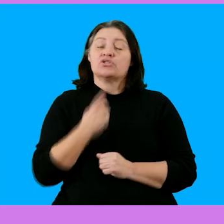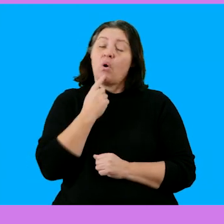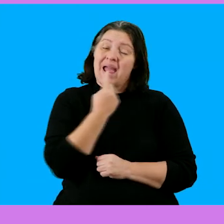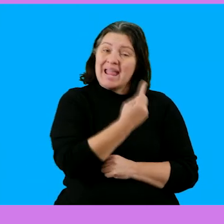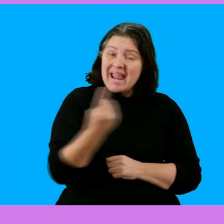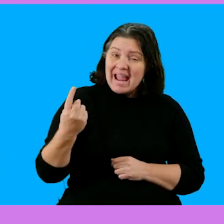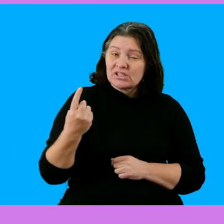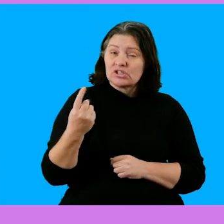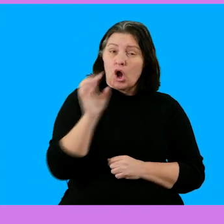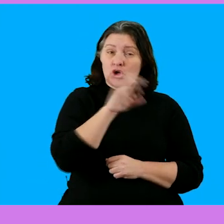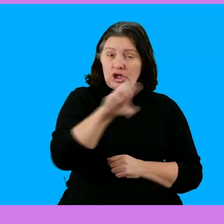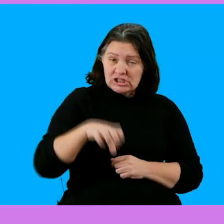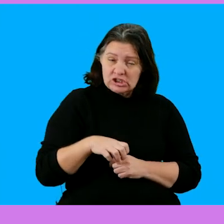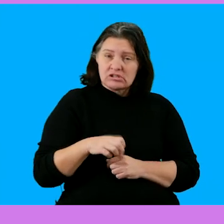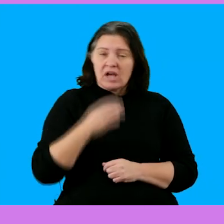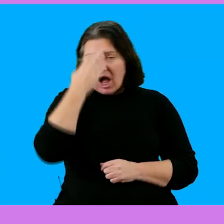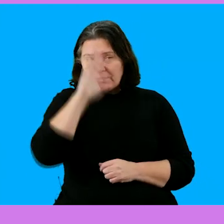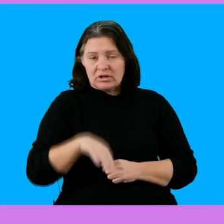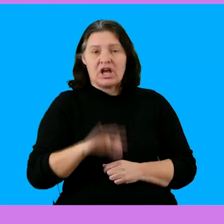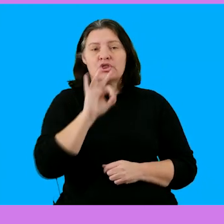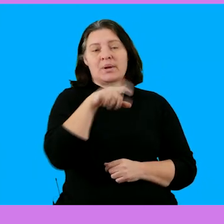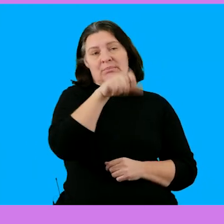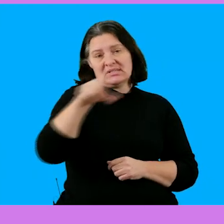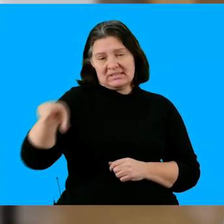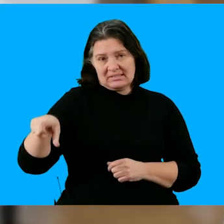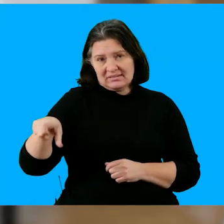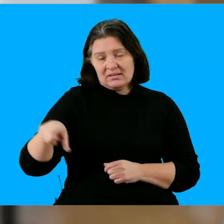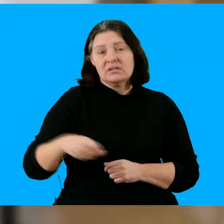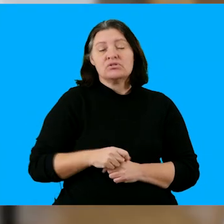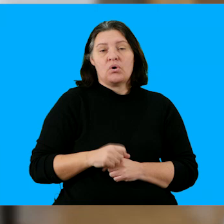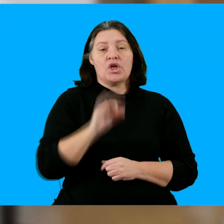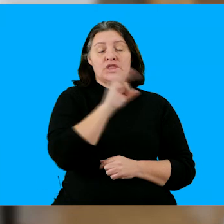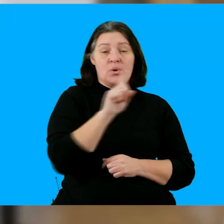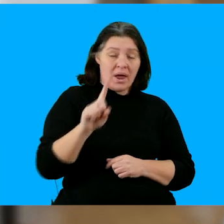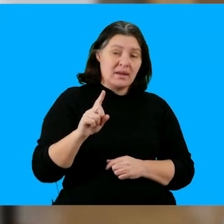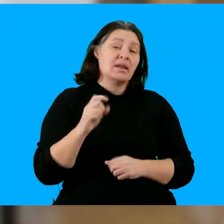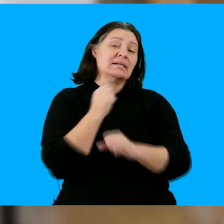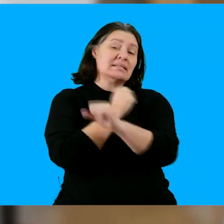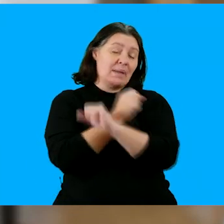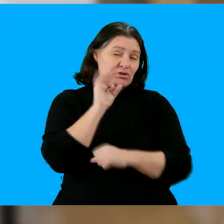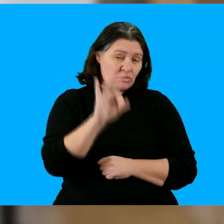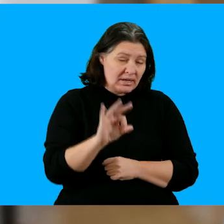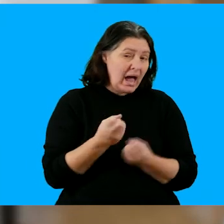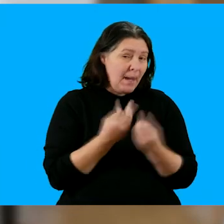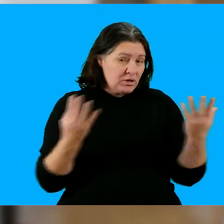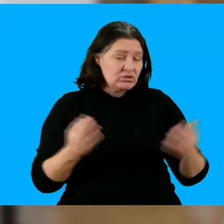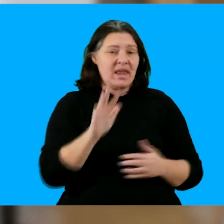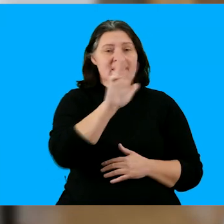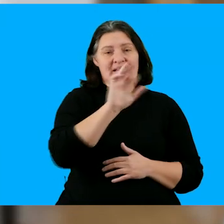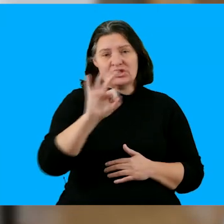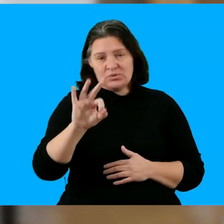know that each of these cottages can accommodate 3 guests. So therefore 31 multiplied by 3